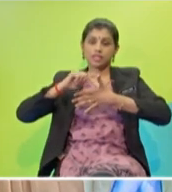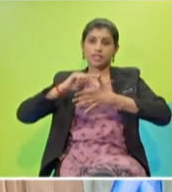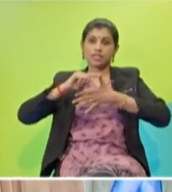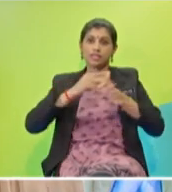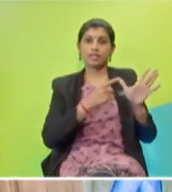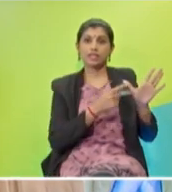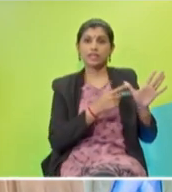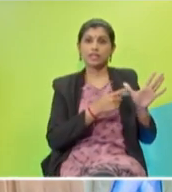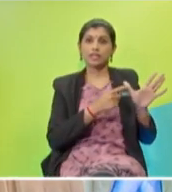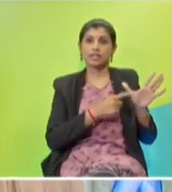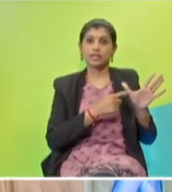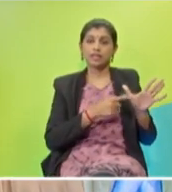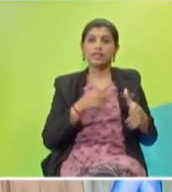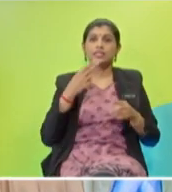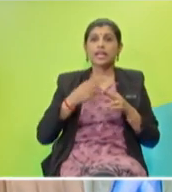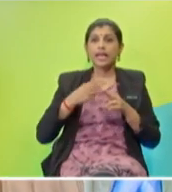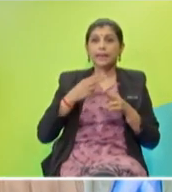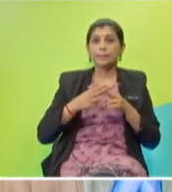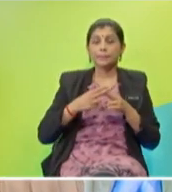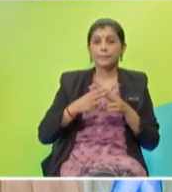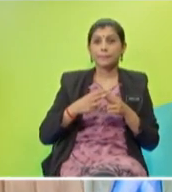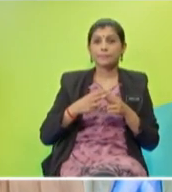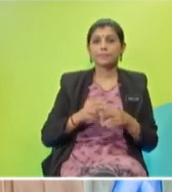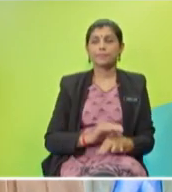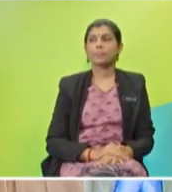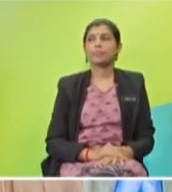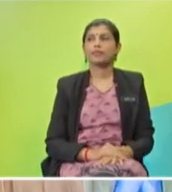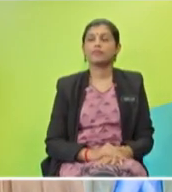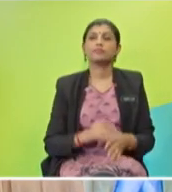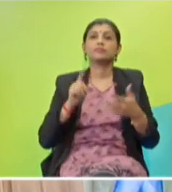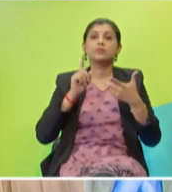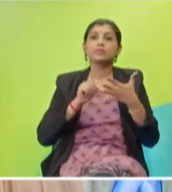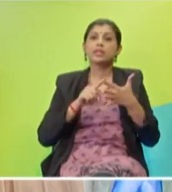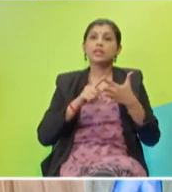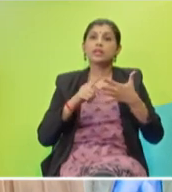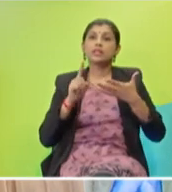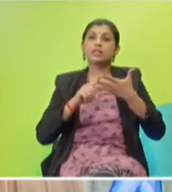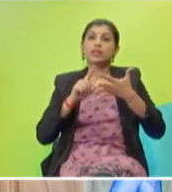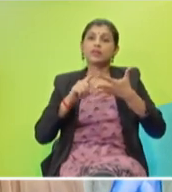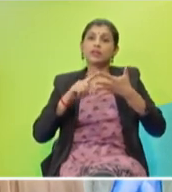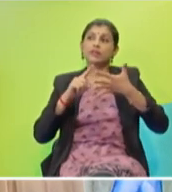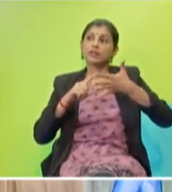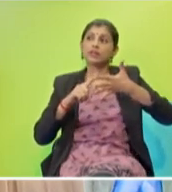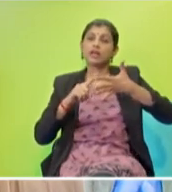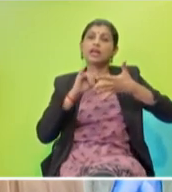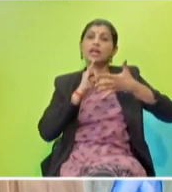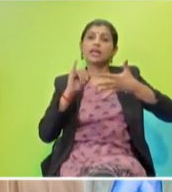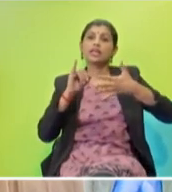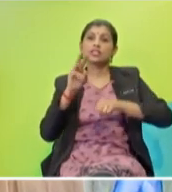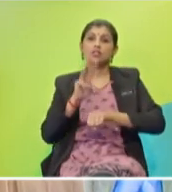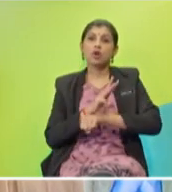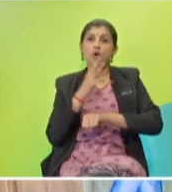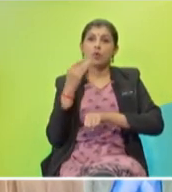it together. Okay, good. Now, remember the second one? Yes, put is wearing. Write the